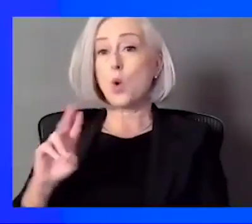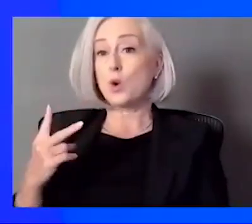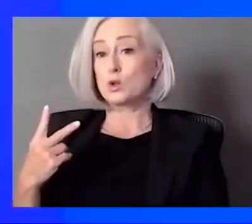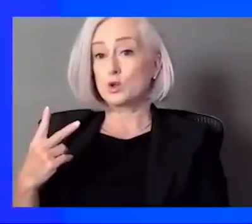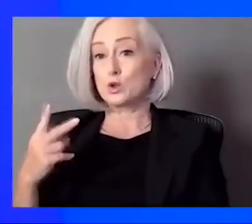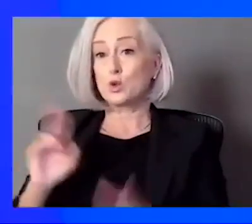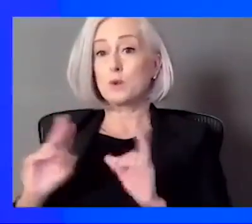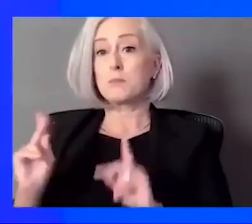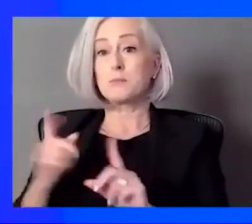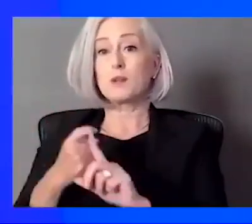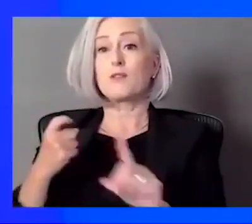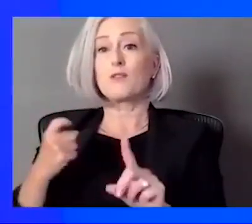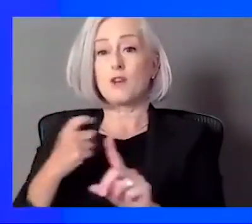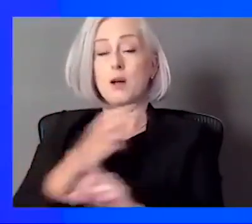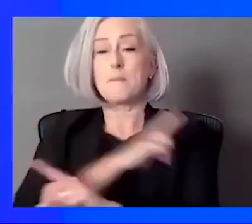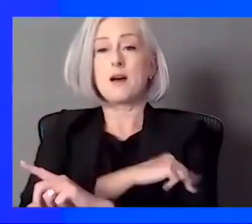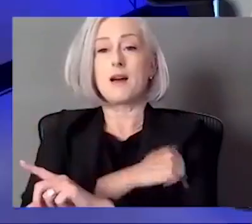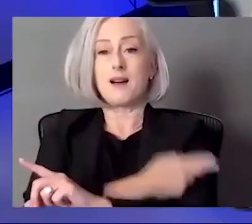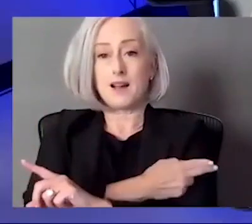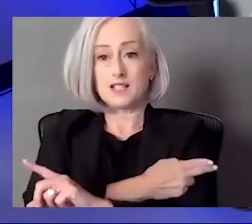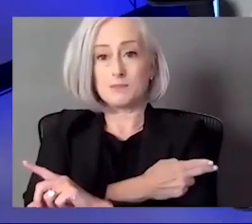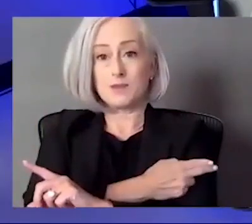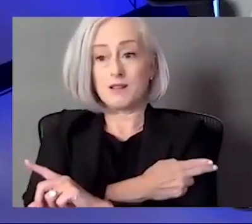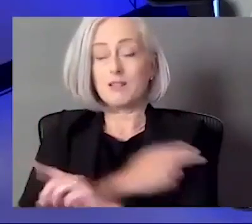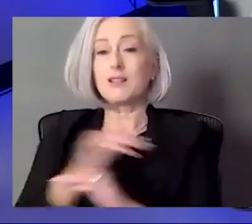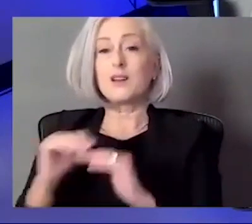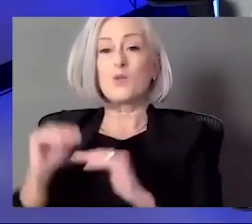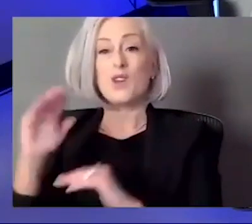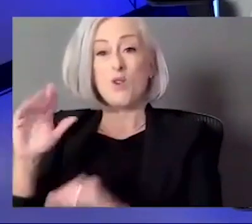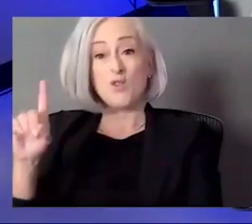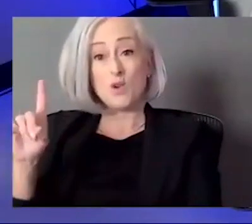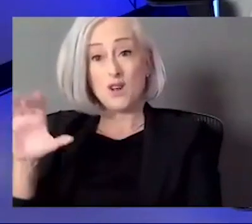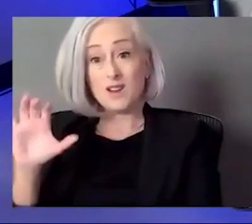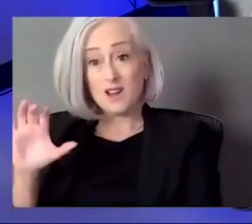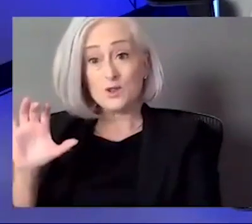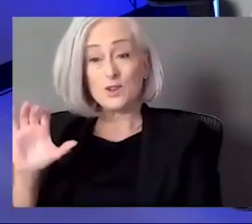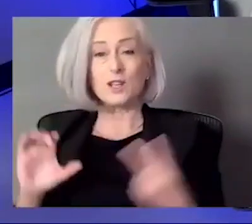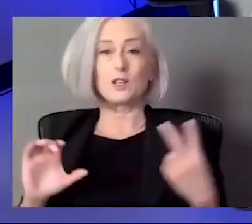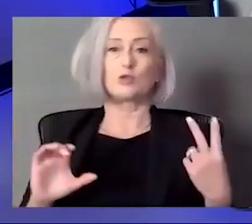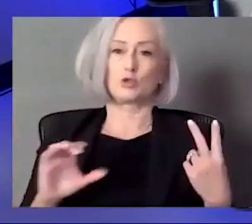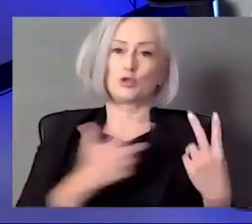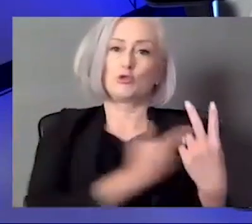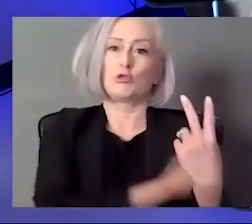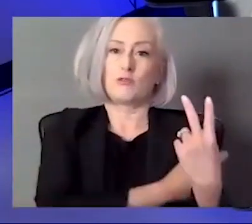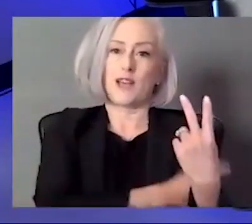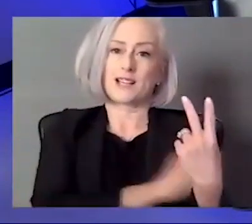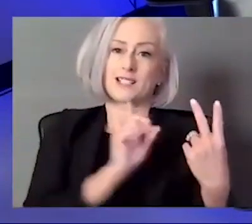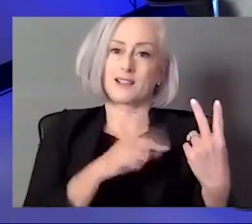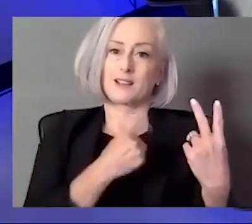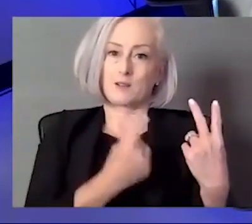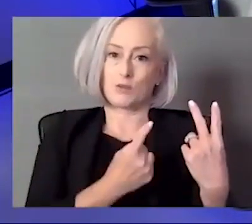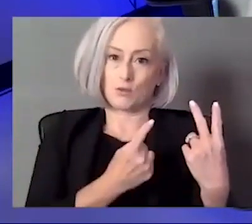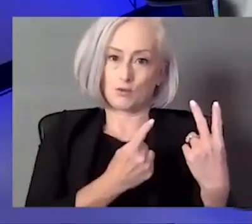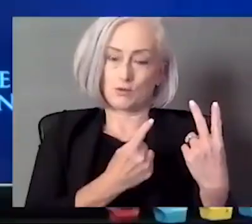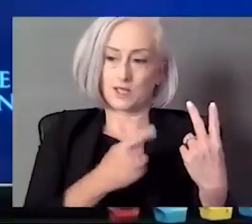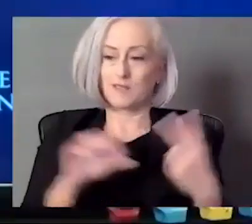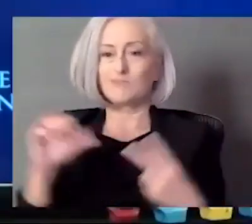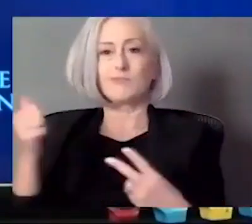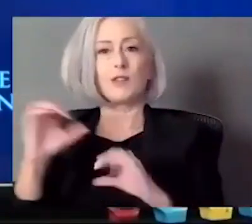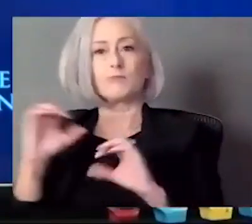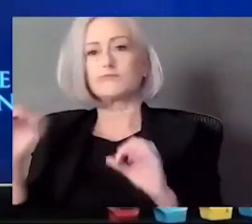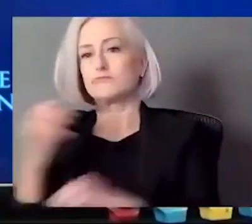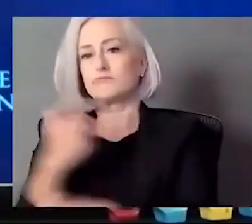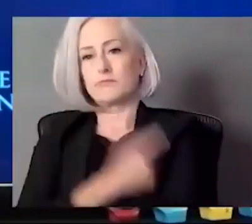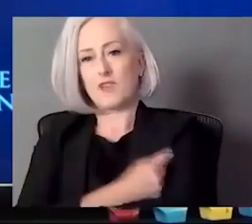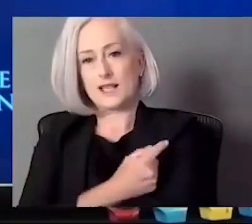that time were actually vaccinated. Yeah, it's important statistics. You know, the other interesting thing is the country where the Delta virus has been really spread,